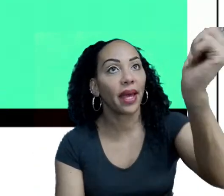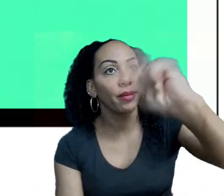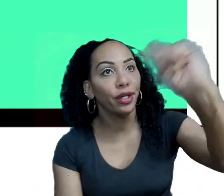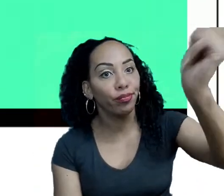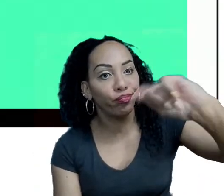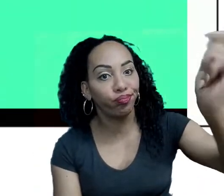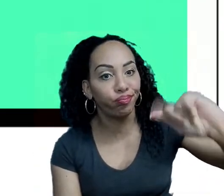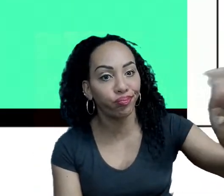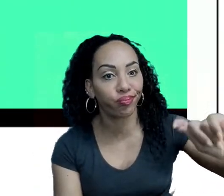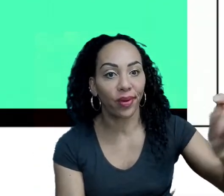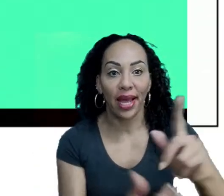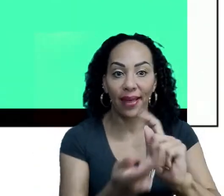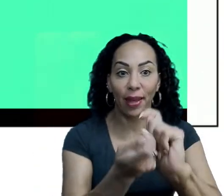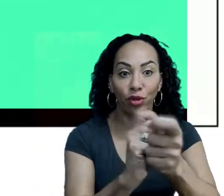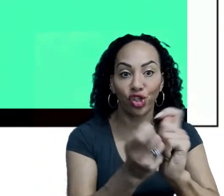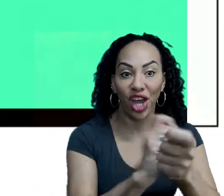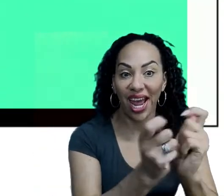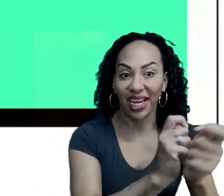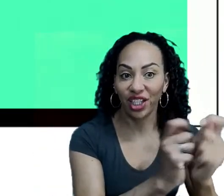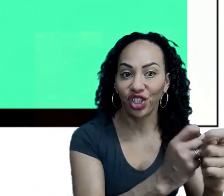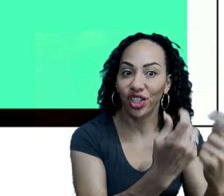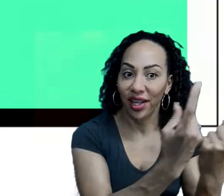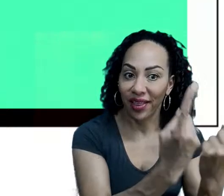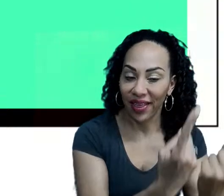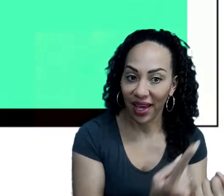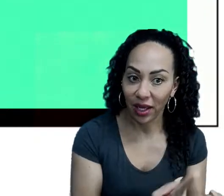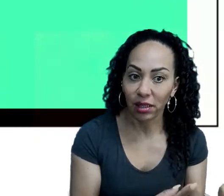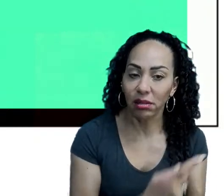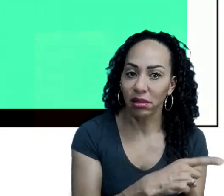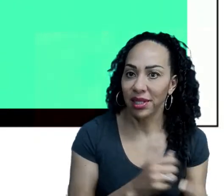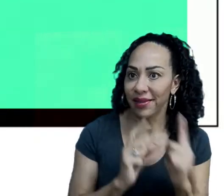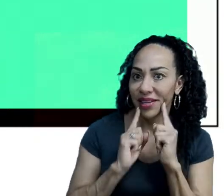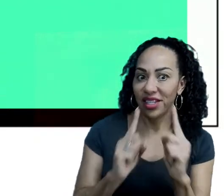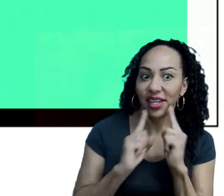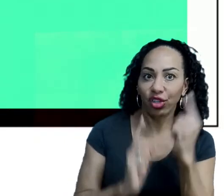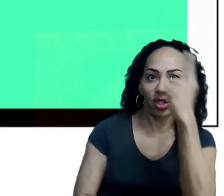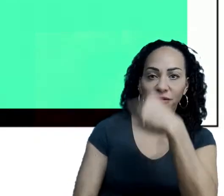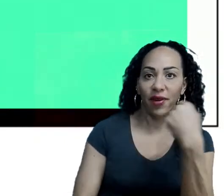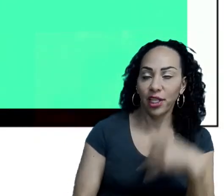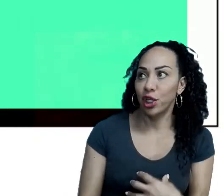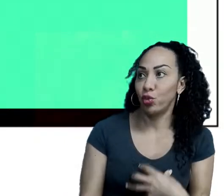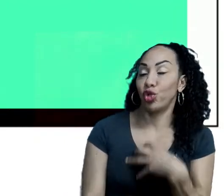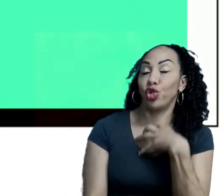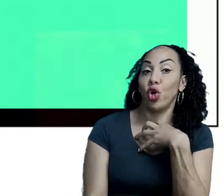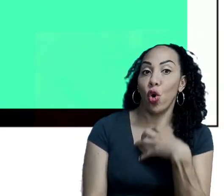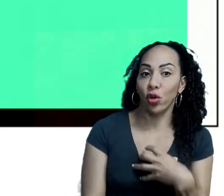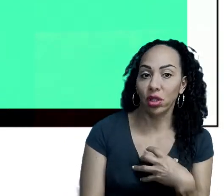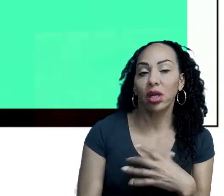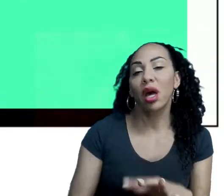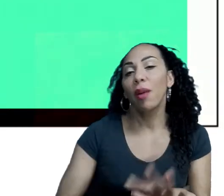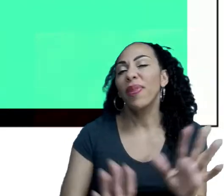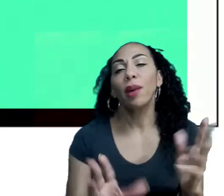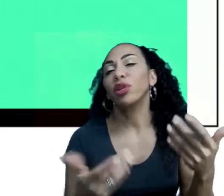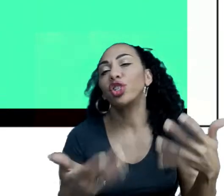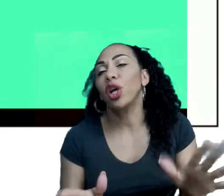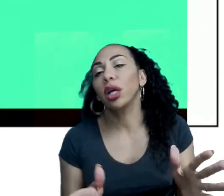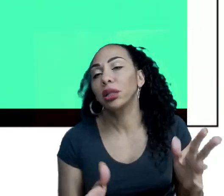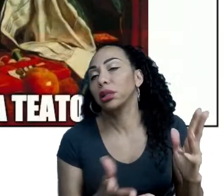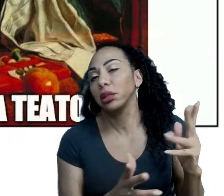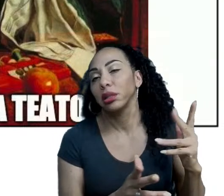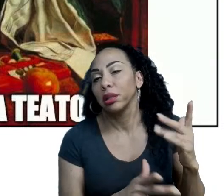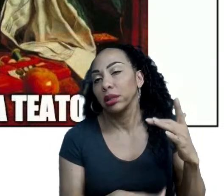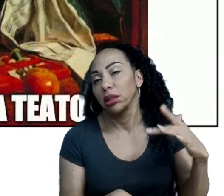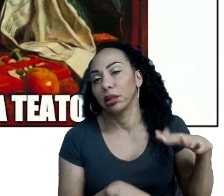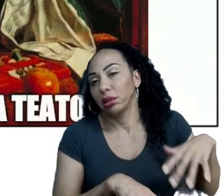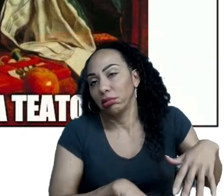just paintings that our head of production, Miles, had got out of a skip somewhere. So it was okay. And then also, I mean, I